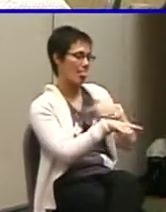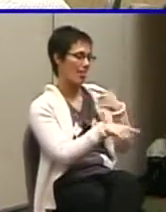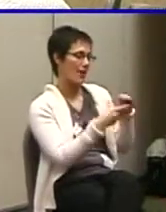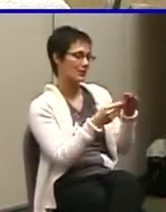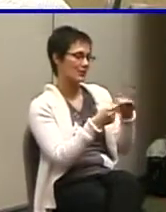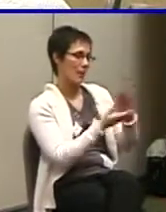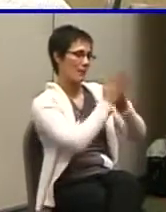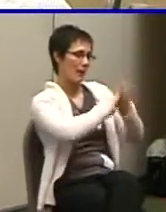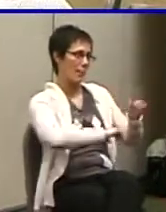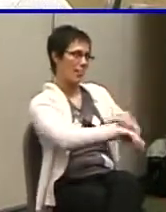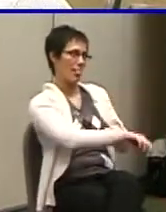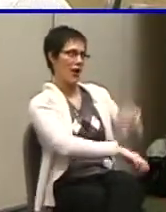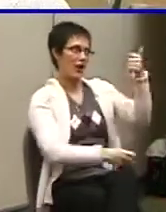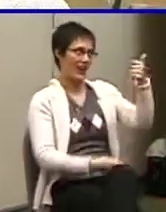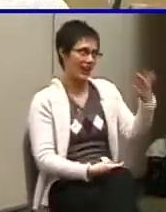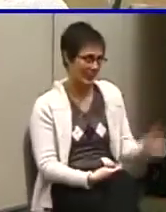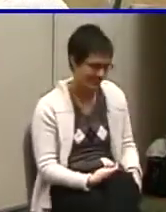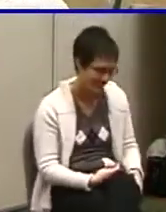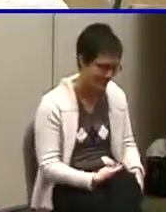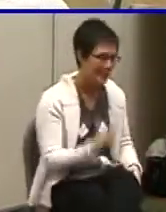You want to work at a university? We like